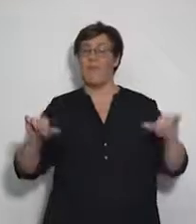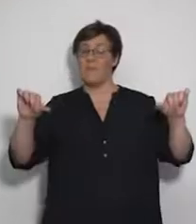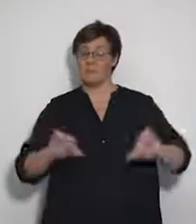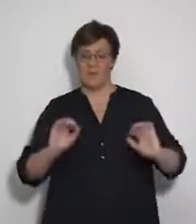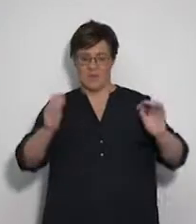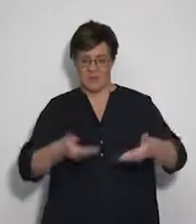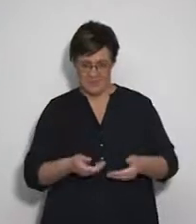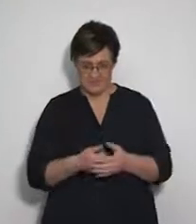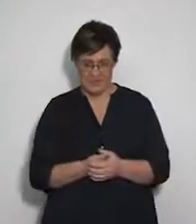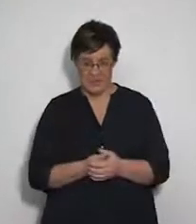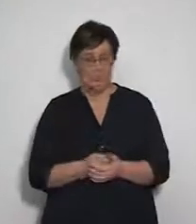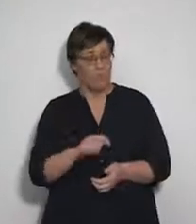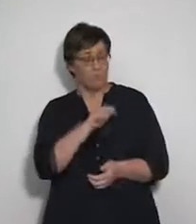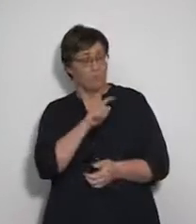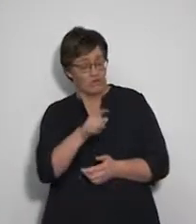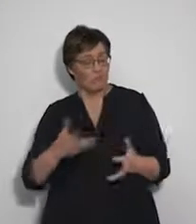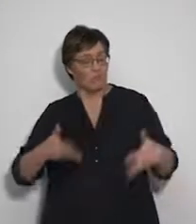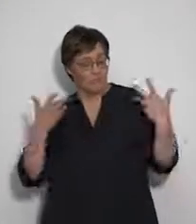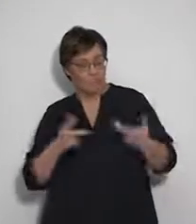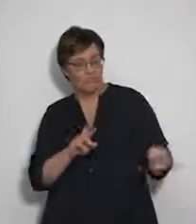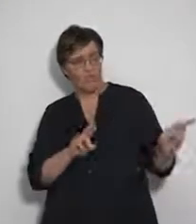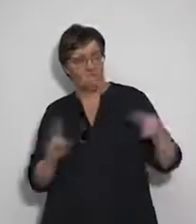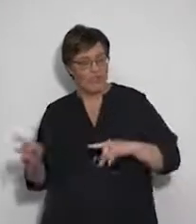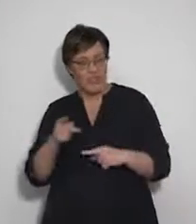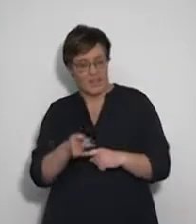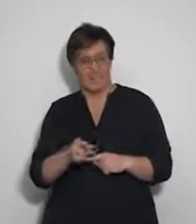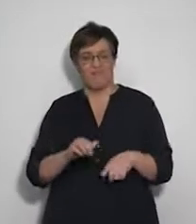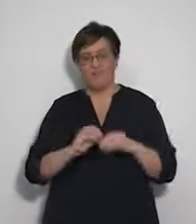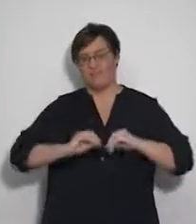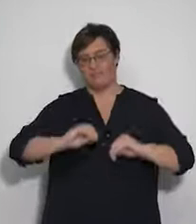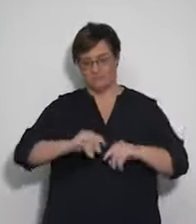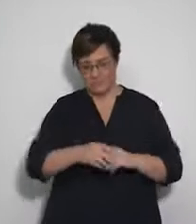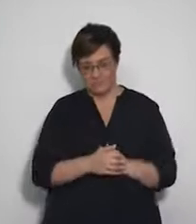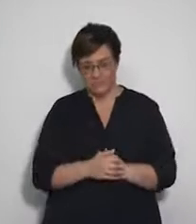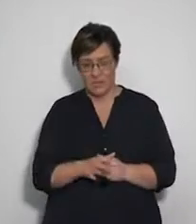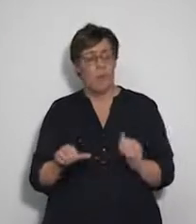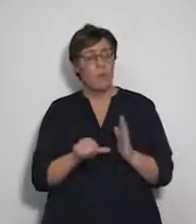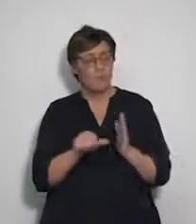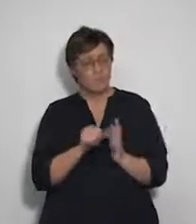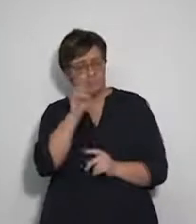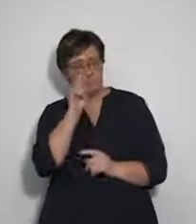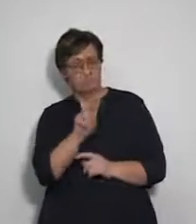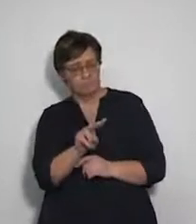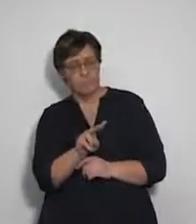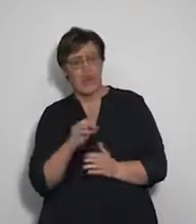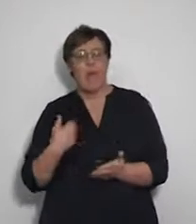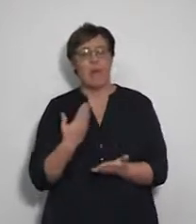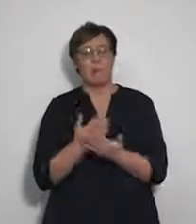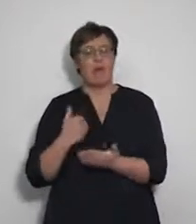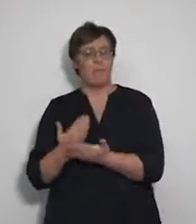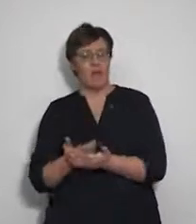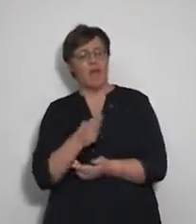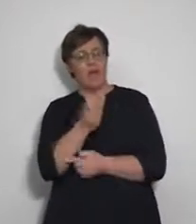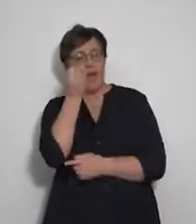Welcome back, life science learners. Trust that you've refreshed and ready for this part of the lesson. It's important that now we look at some of the applications